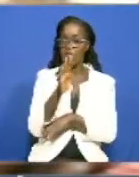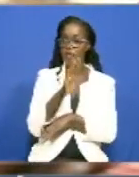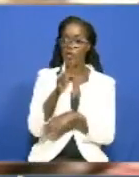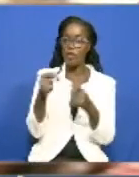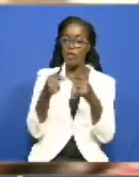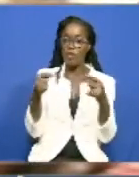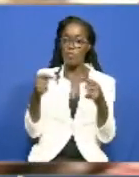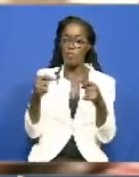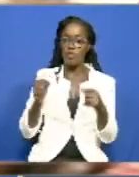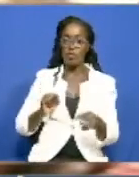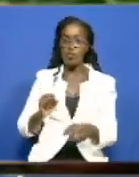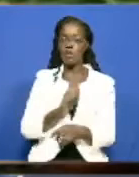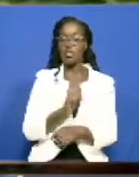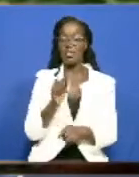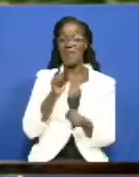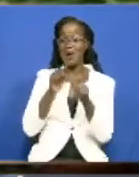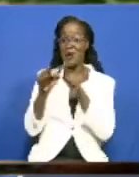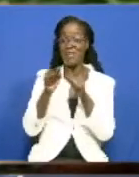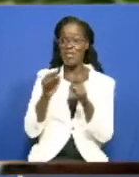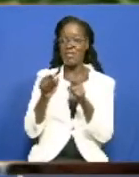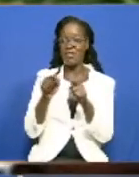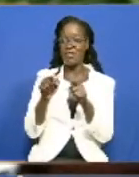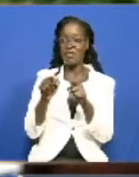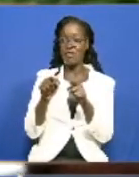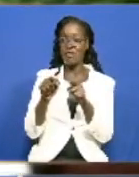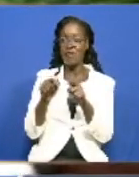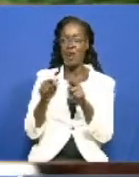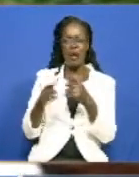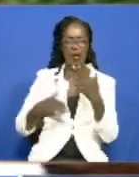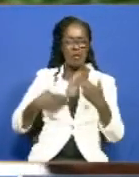opposition senators accused Malala of alleged gross